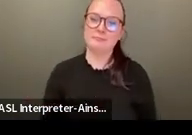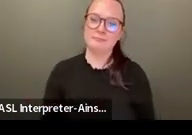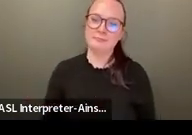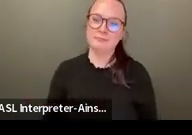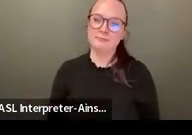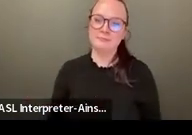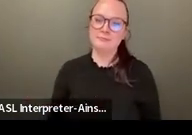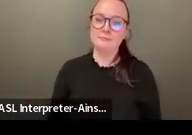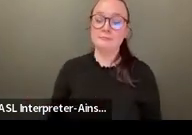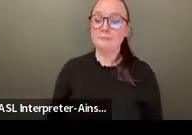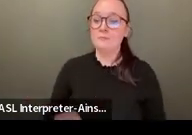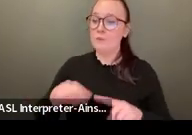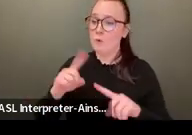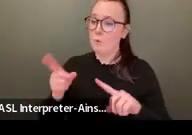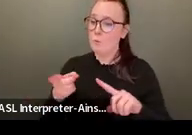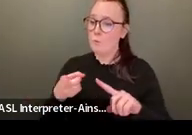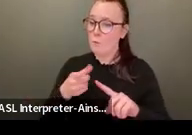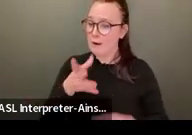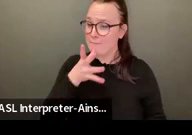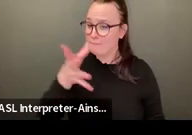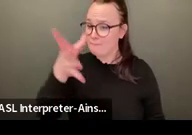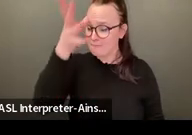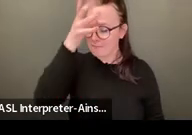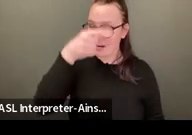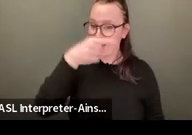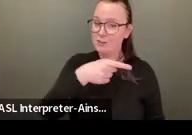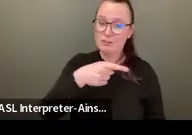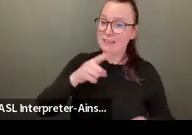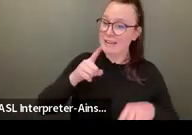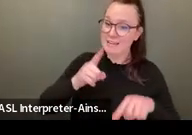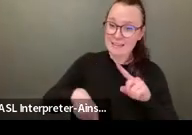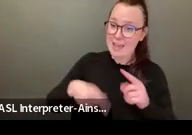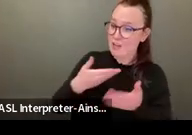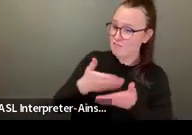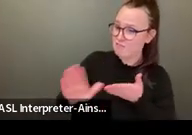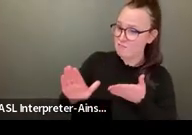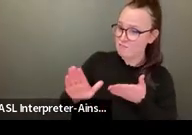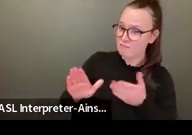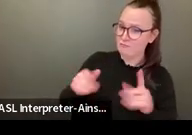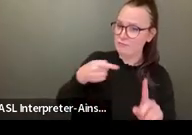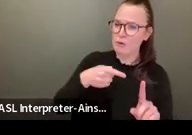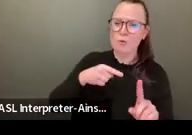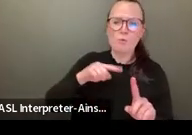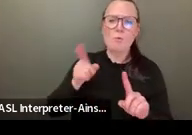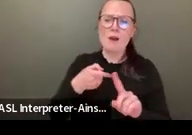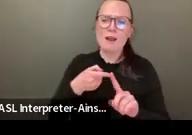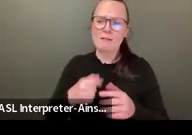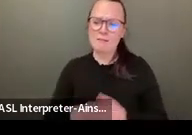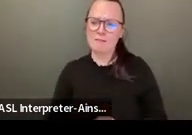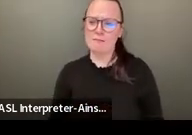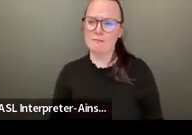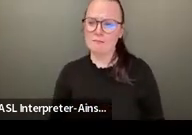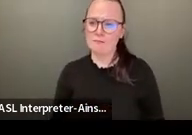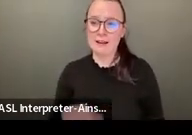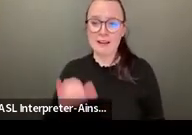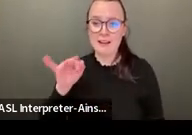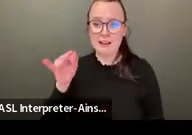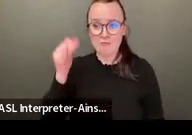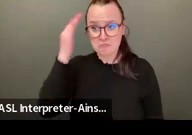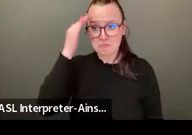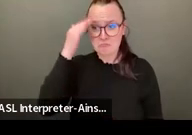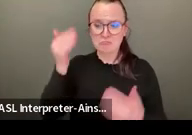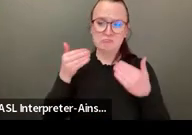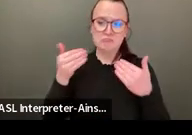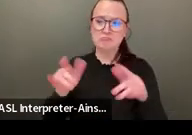When can a parent or guardian not waive their 7-day notice? Anybody have a thought on that? You want to drop that in chat?